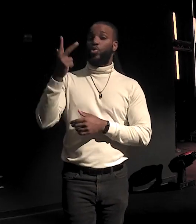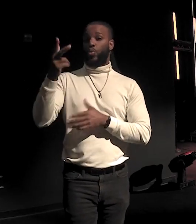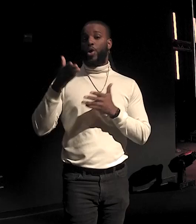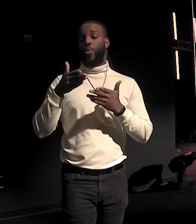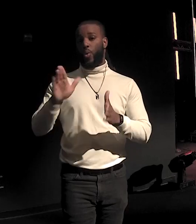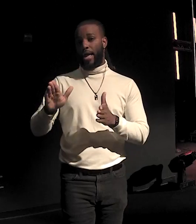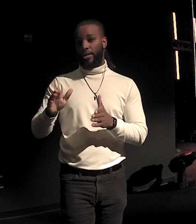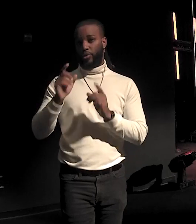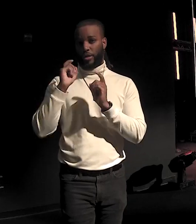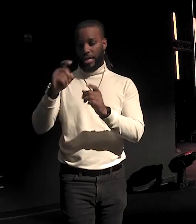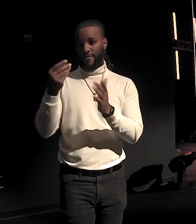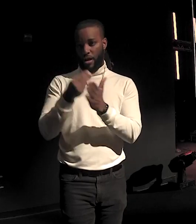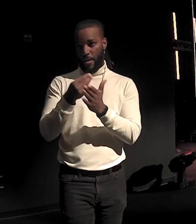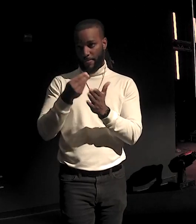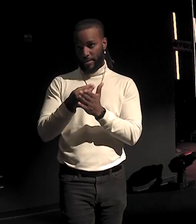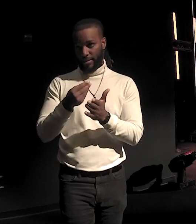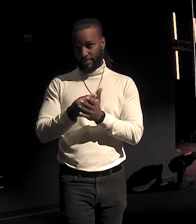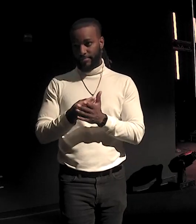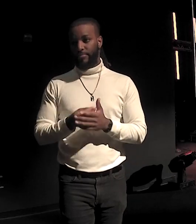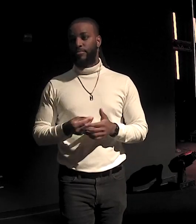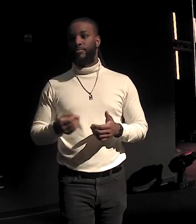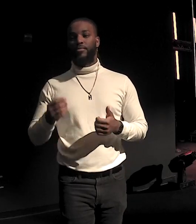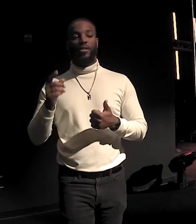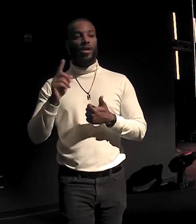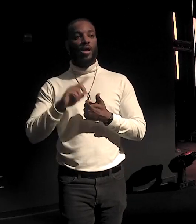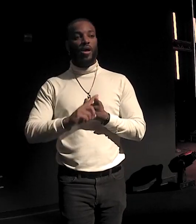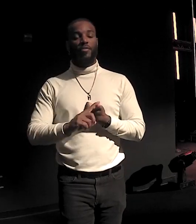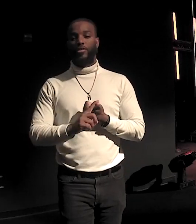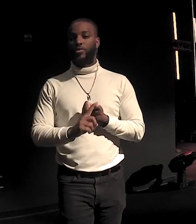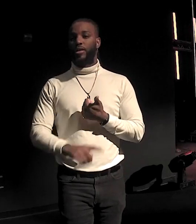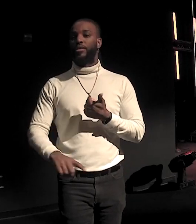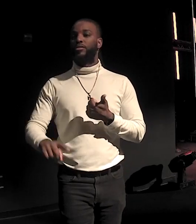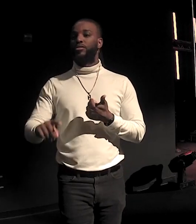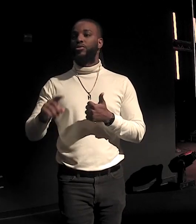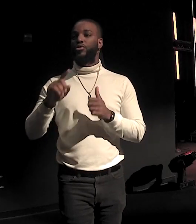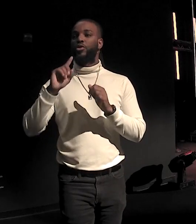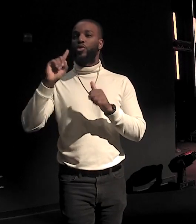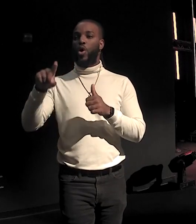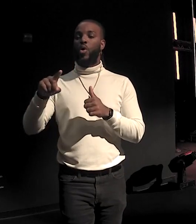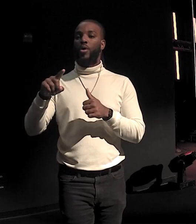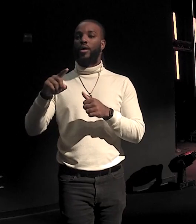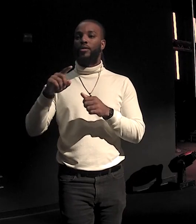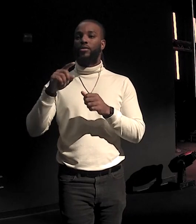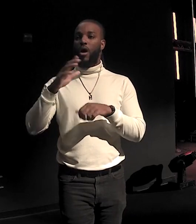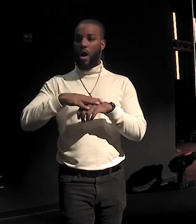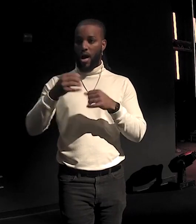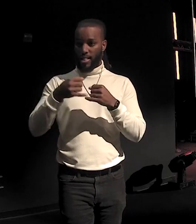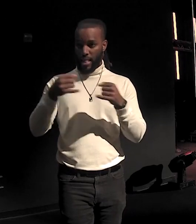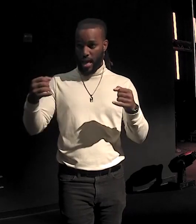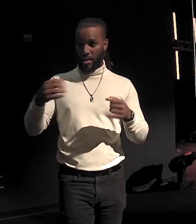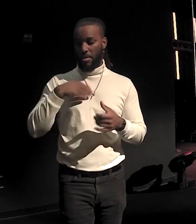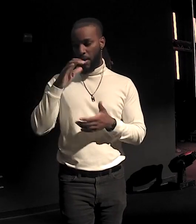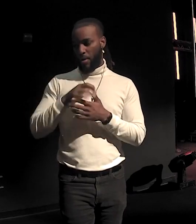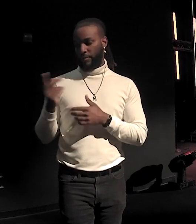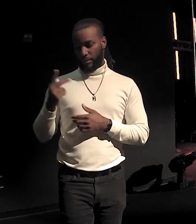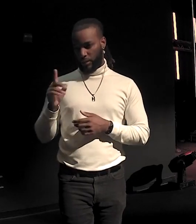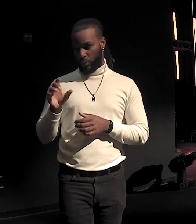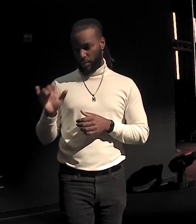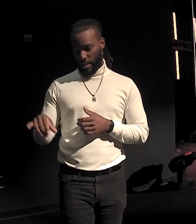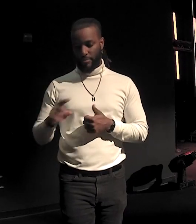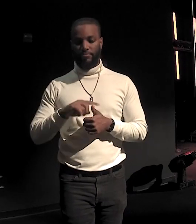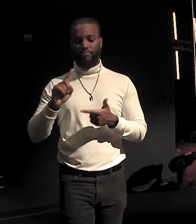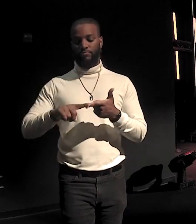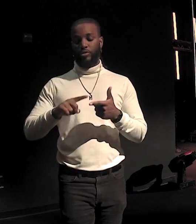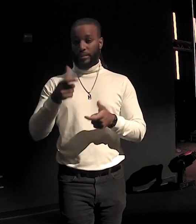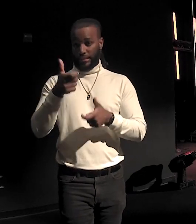we give of our regular tithes and our offerings. And the first way is that you could go and make your gift online. That's what my wife and I do. You